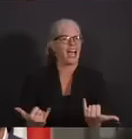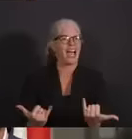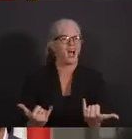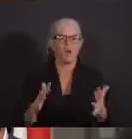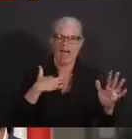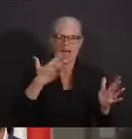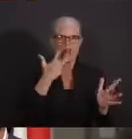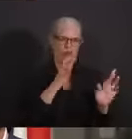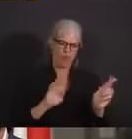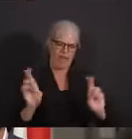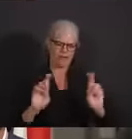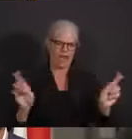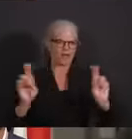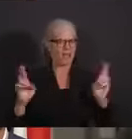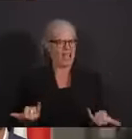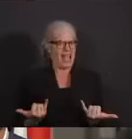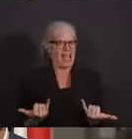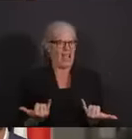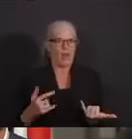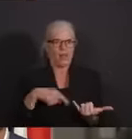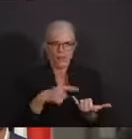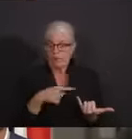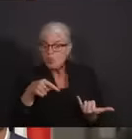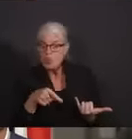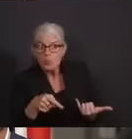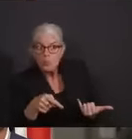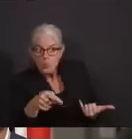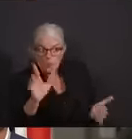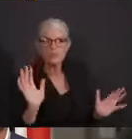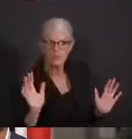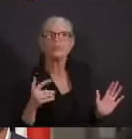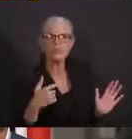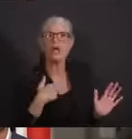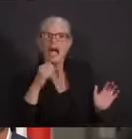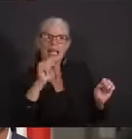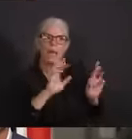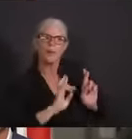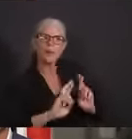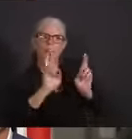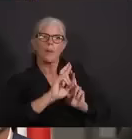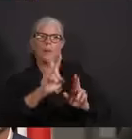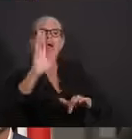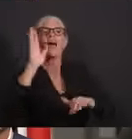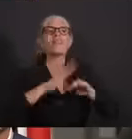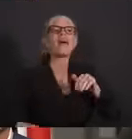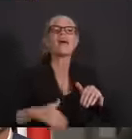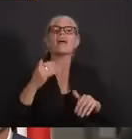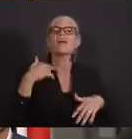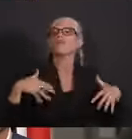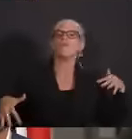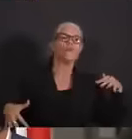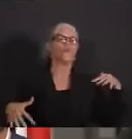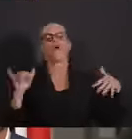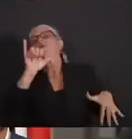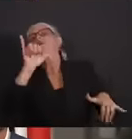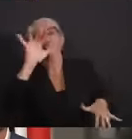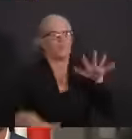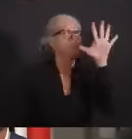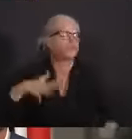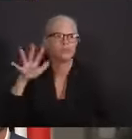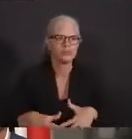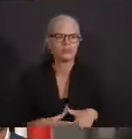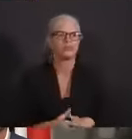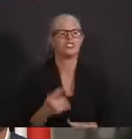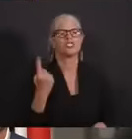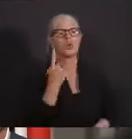we have the fund. And you're going to be better off being prepared ultimately than if you're not willing to do it. Search and rescue.